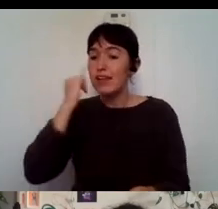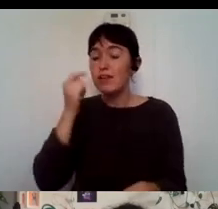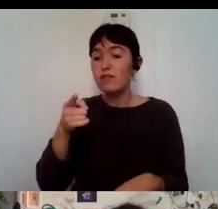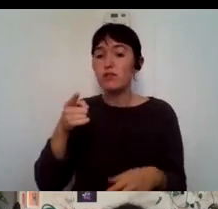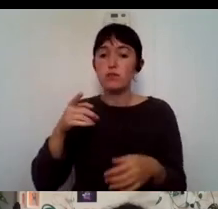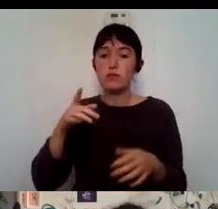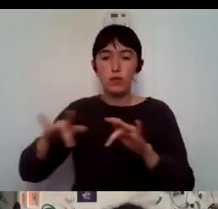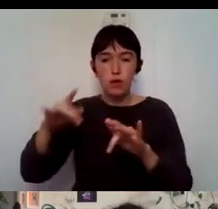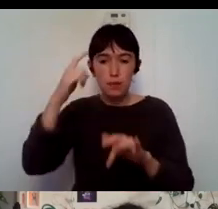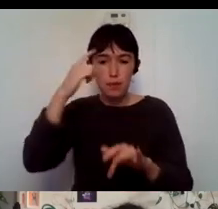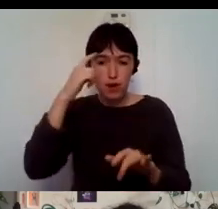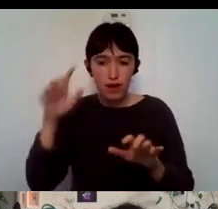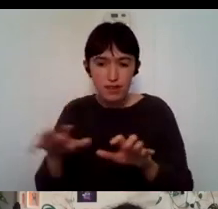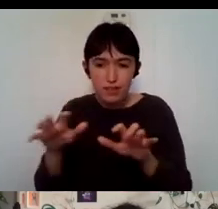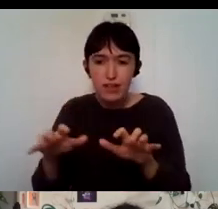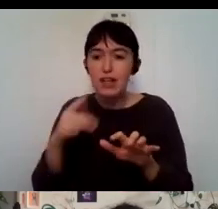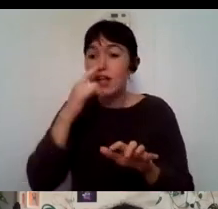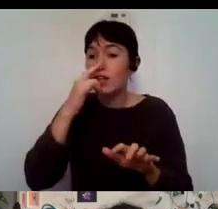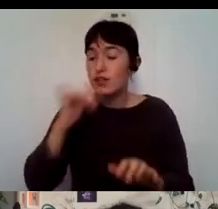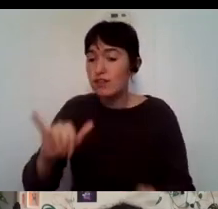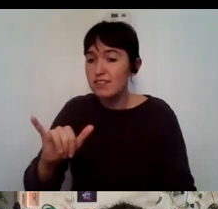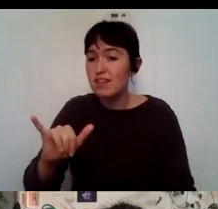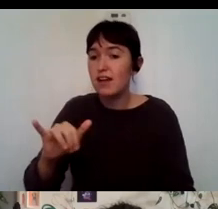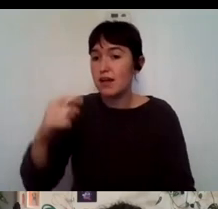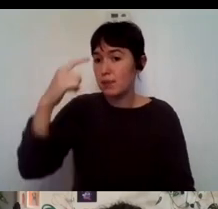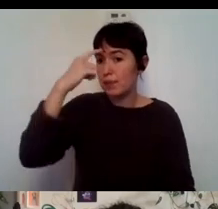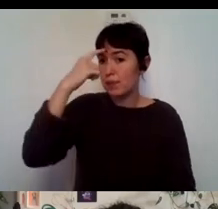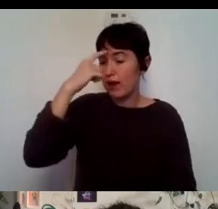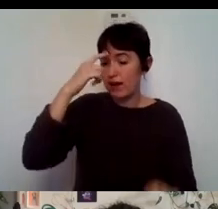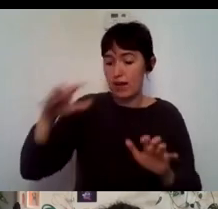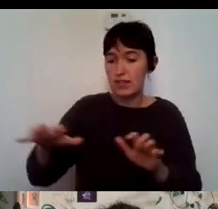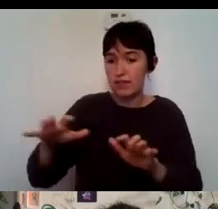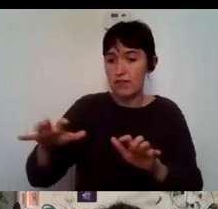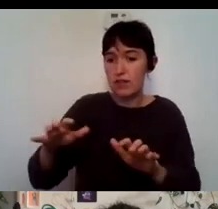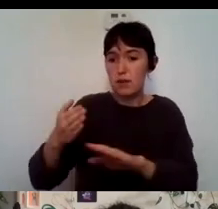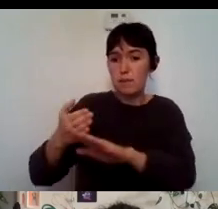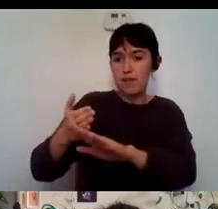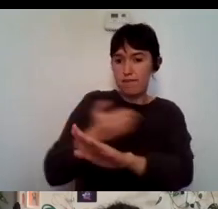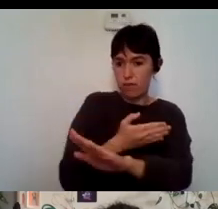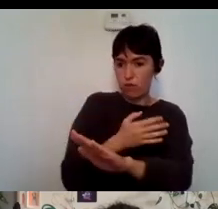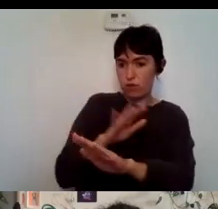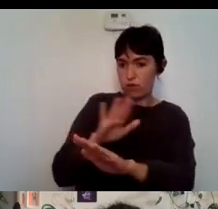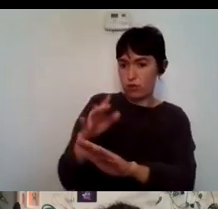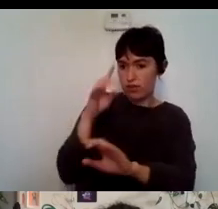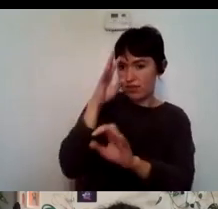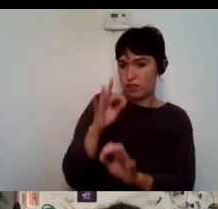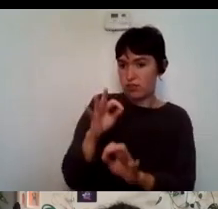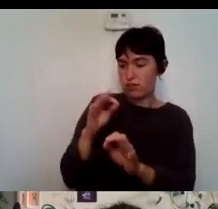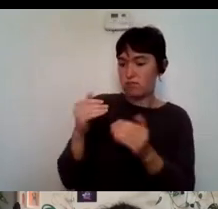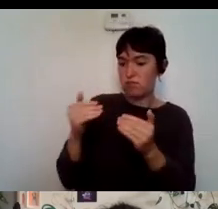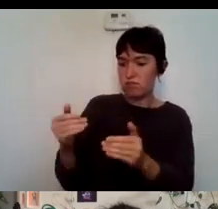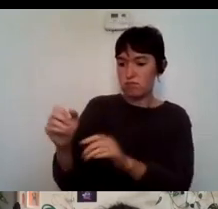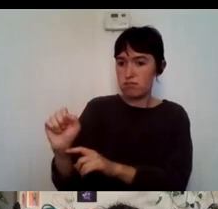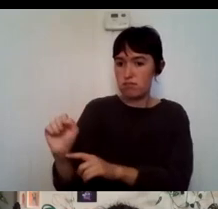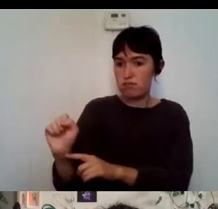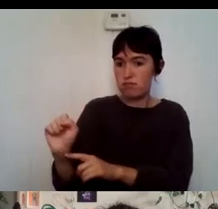it looks like that there is brain activity prior to your decision to raise your finger, which